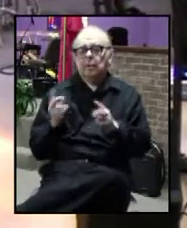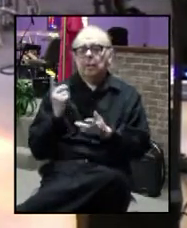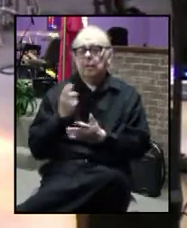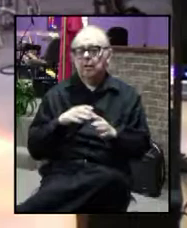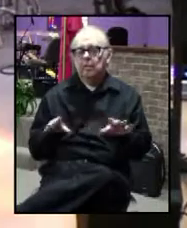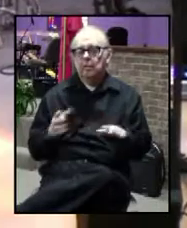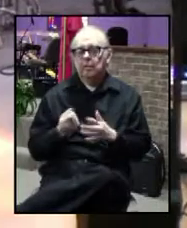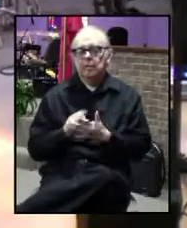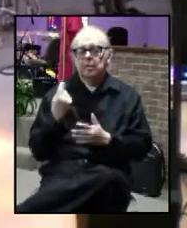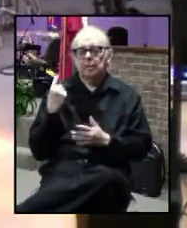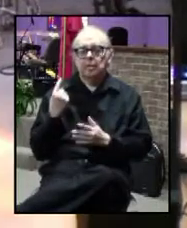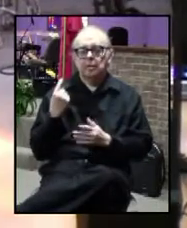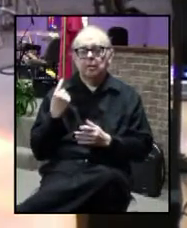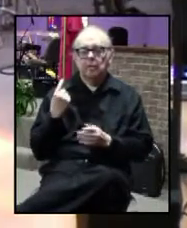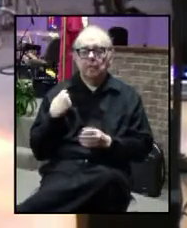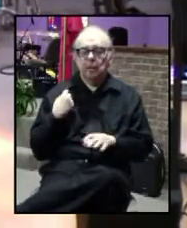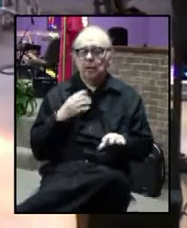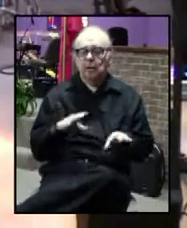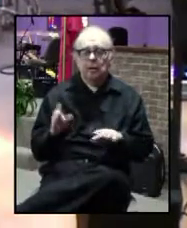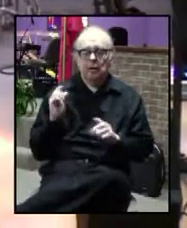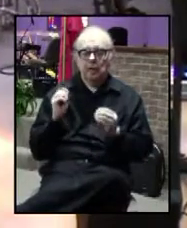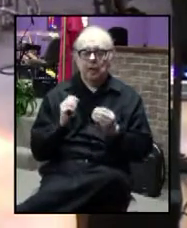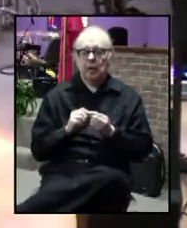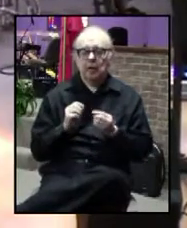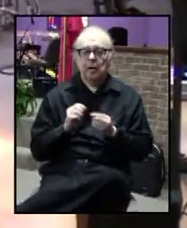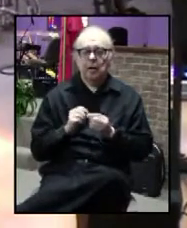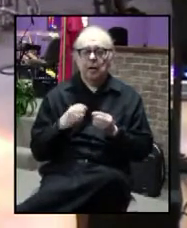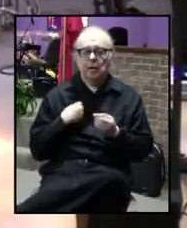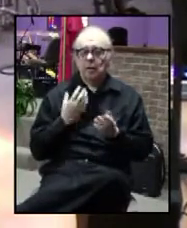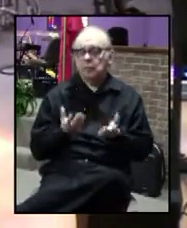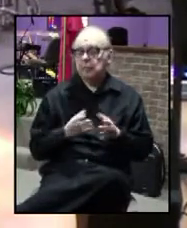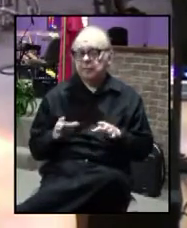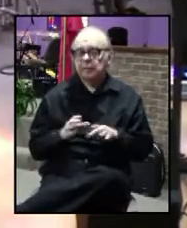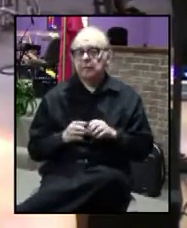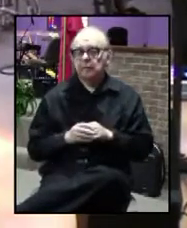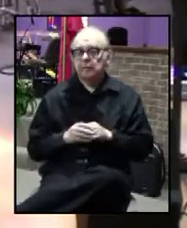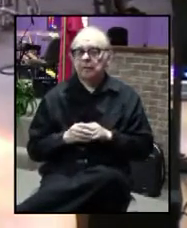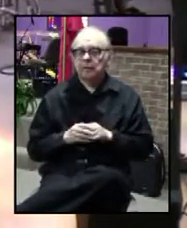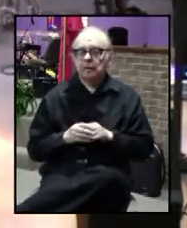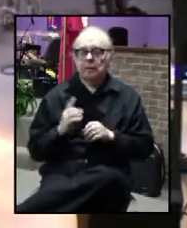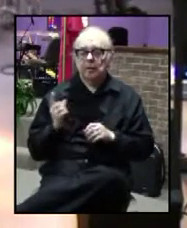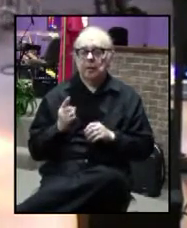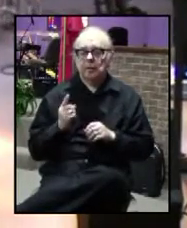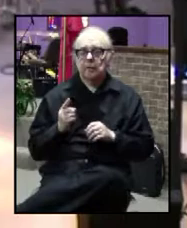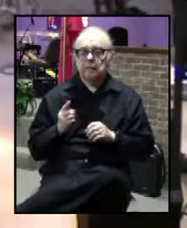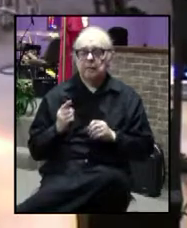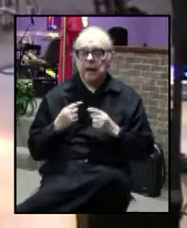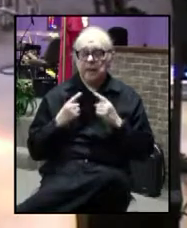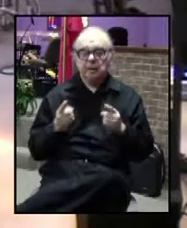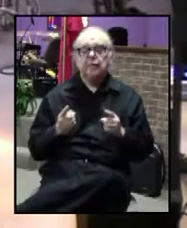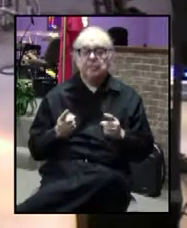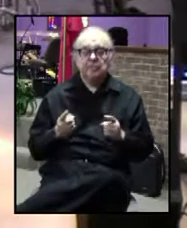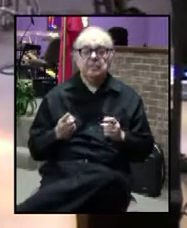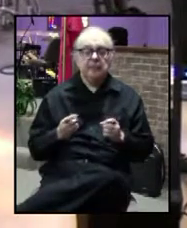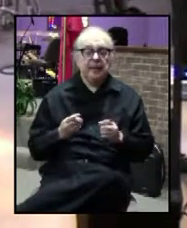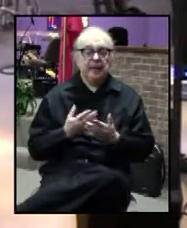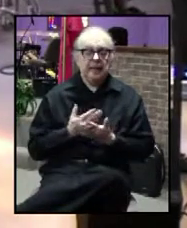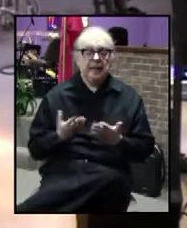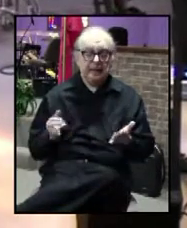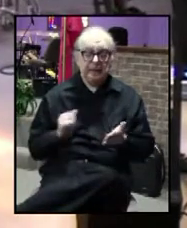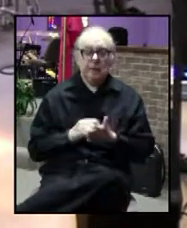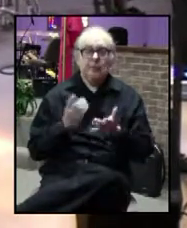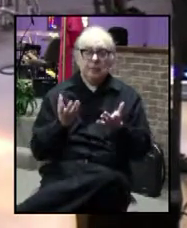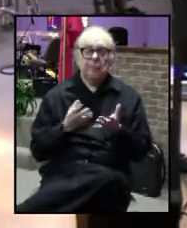did last year, and we did what exactly we wanted to do. I think we accomplished exactly what we wanted to